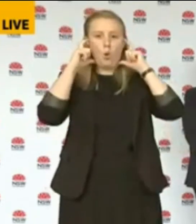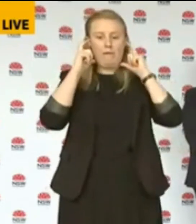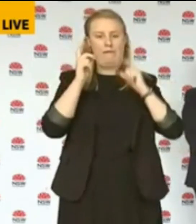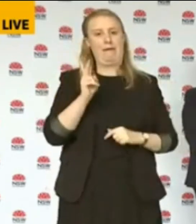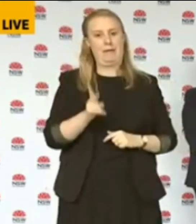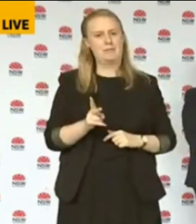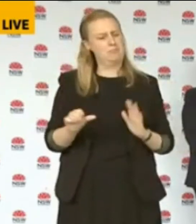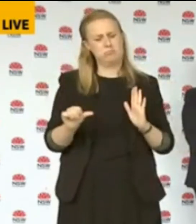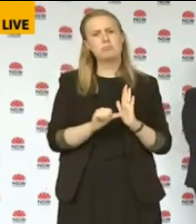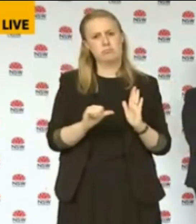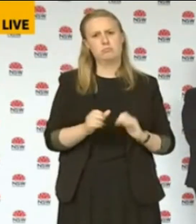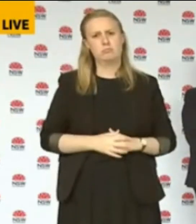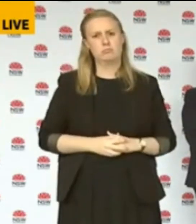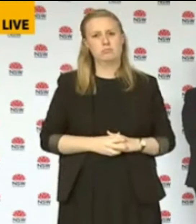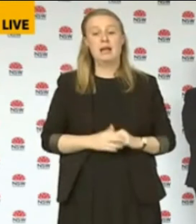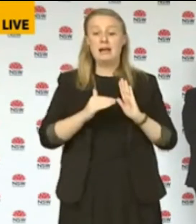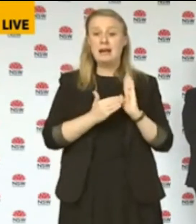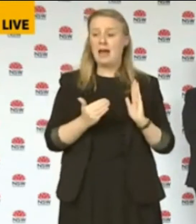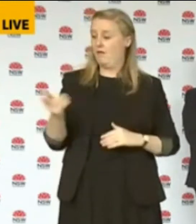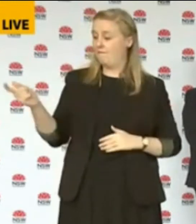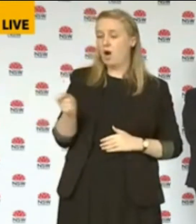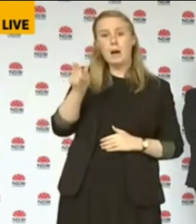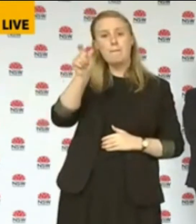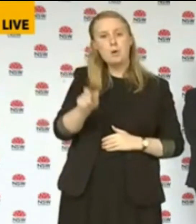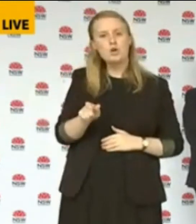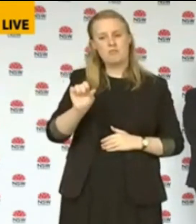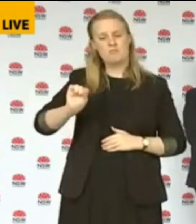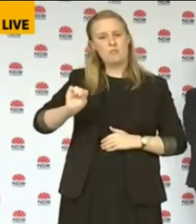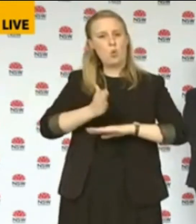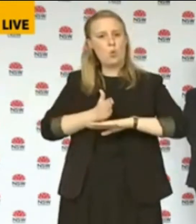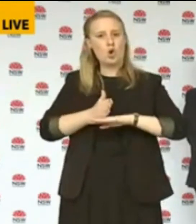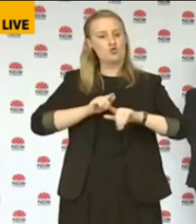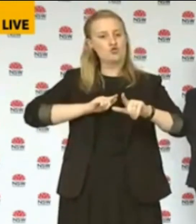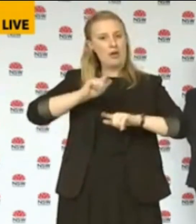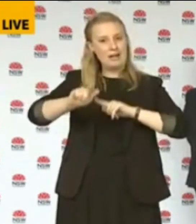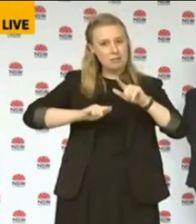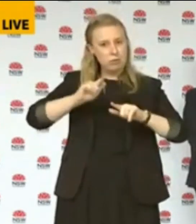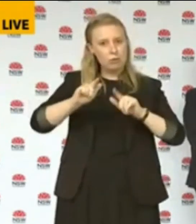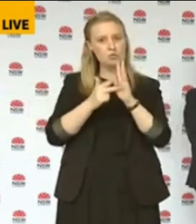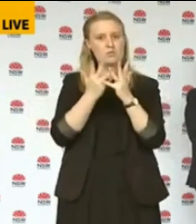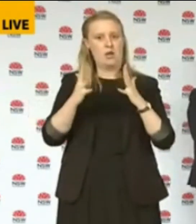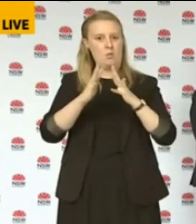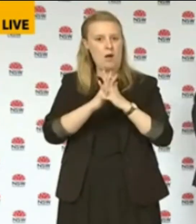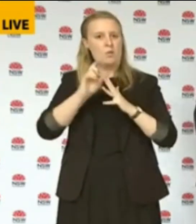to Howard Collins from Transport to give us some more information on those aspects.